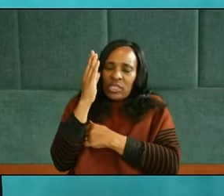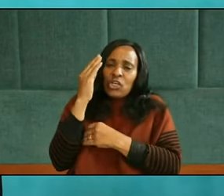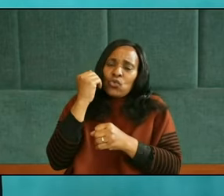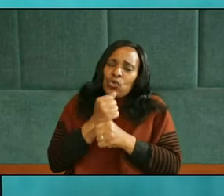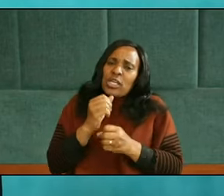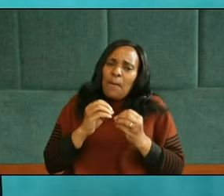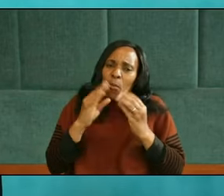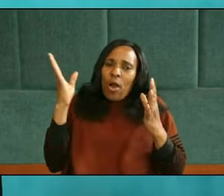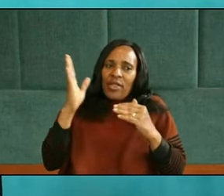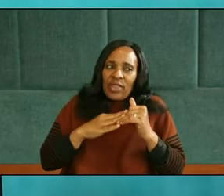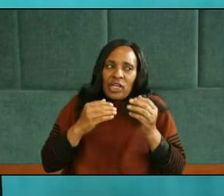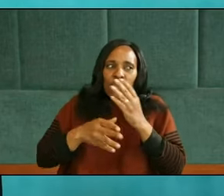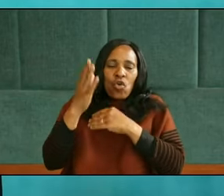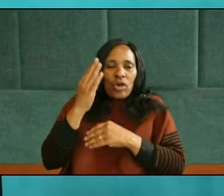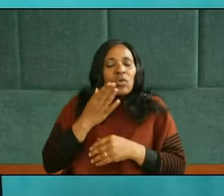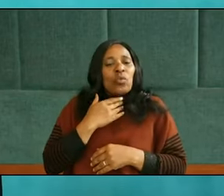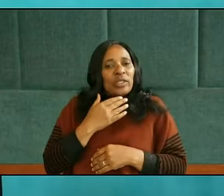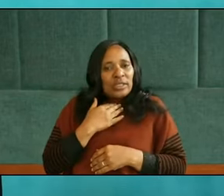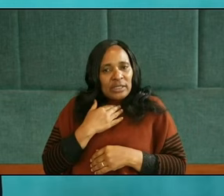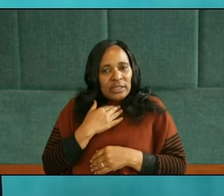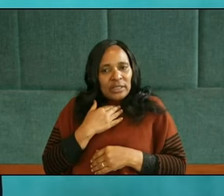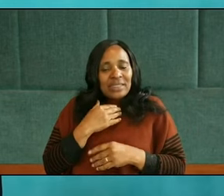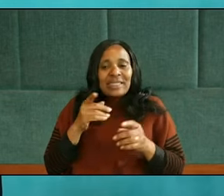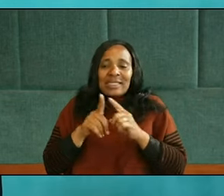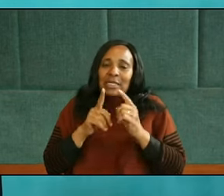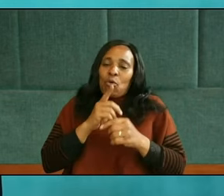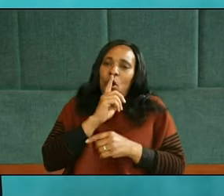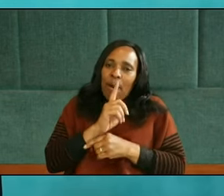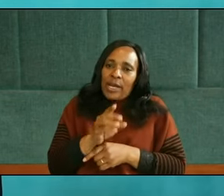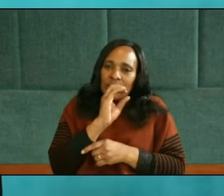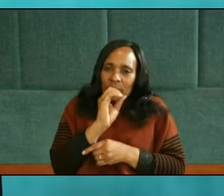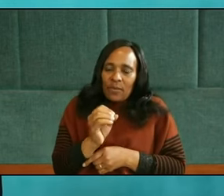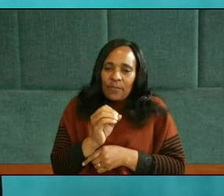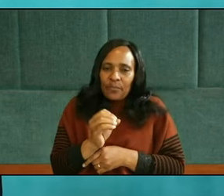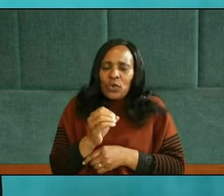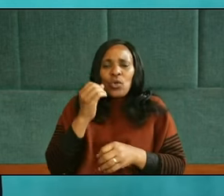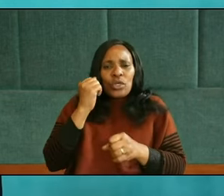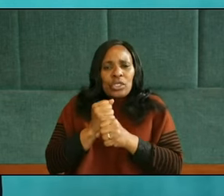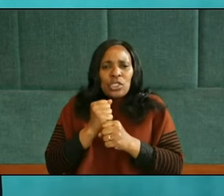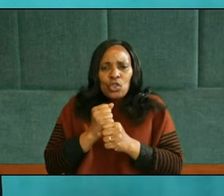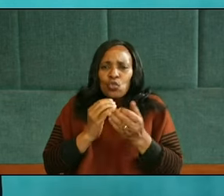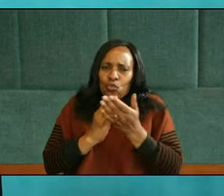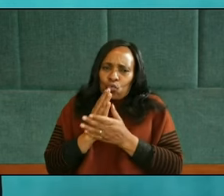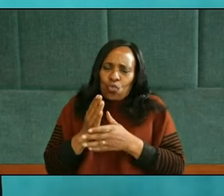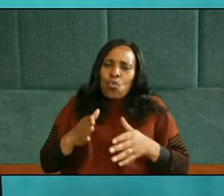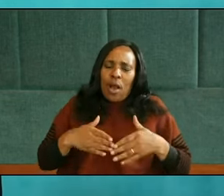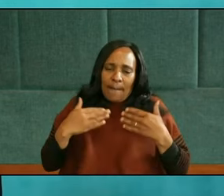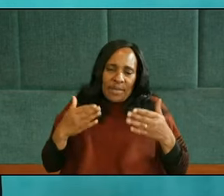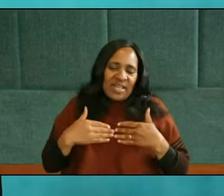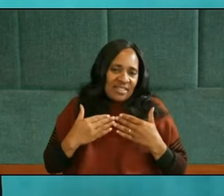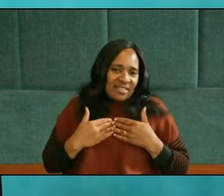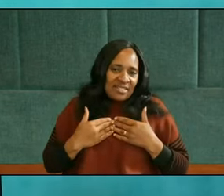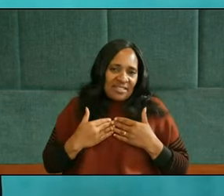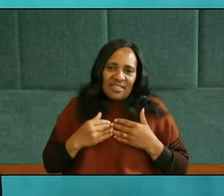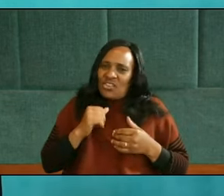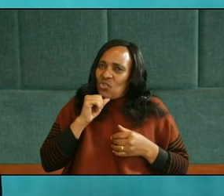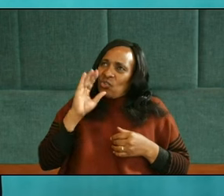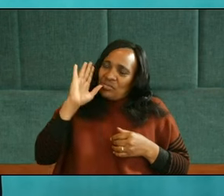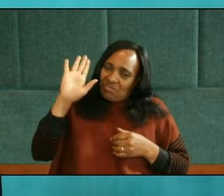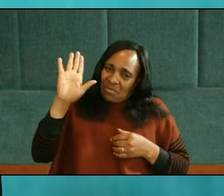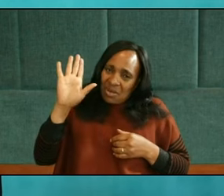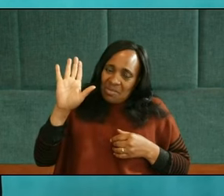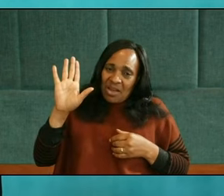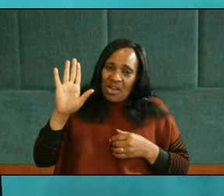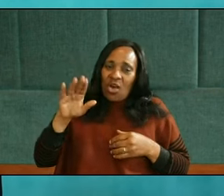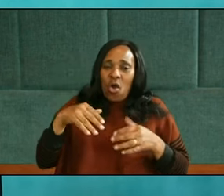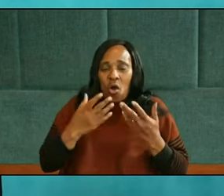doing more than God requires, even though he has not commanded, we want to do it out of gratitude. It may not be his will for us